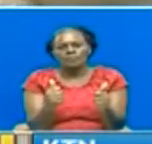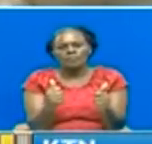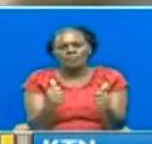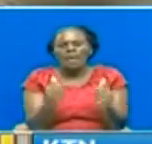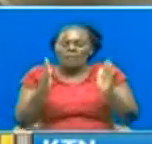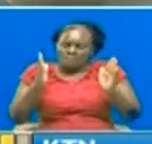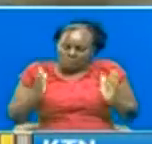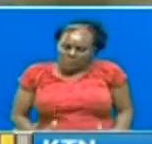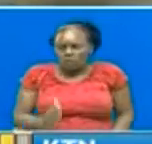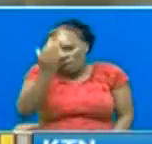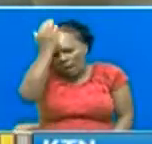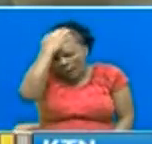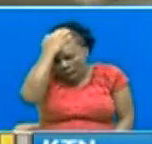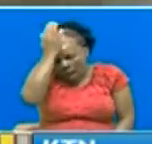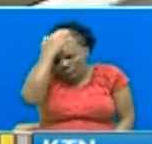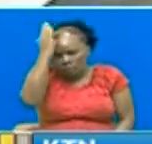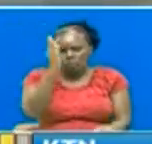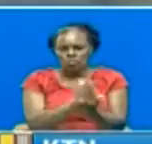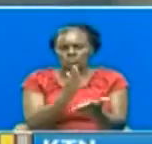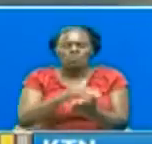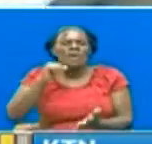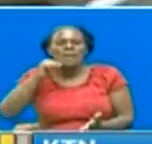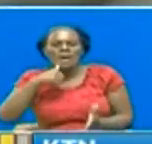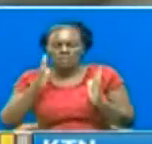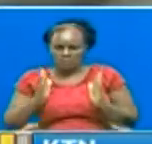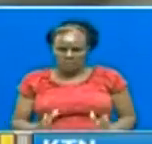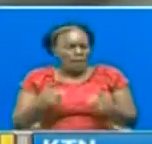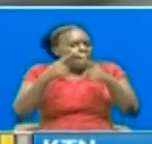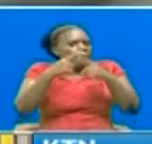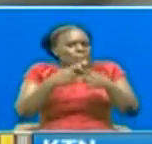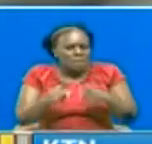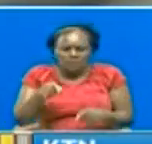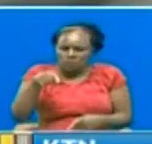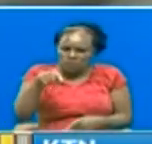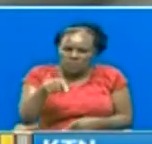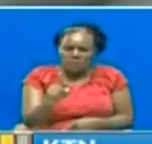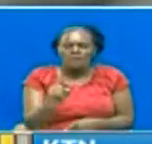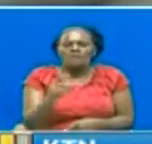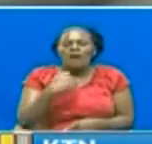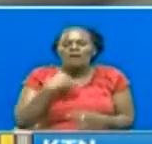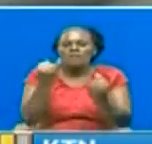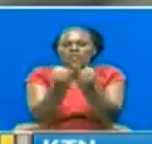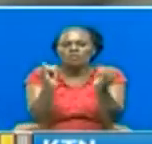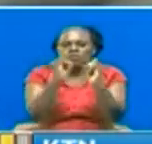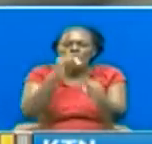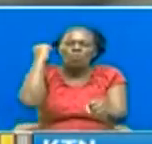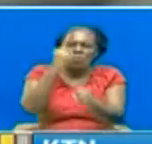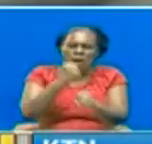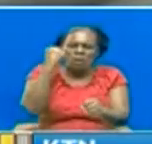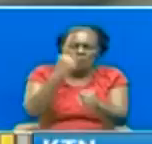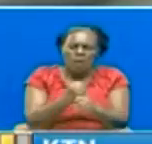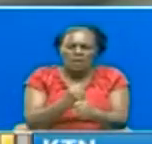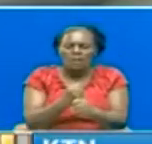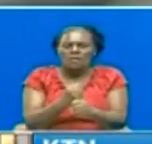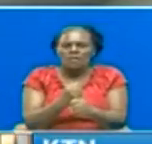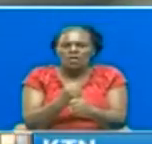person, humble, a nice guy. But you are said to go to lead an institution whose work culture has been that